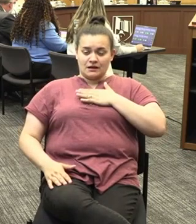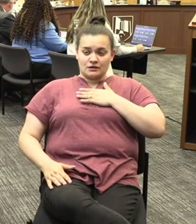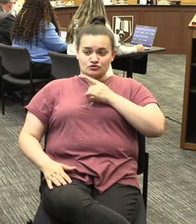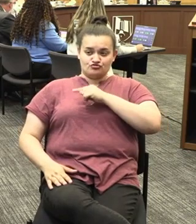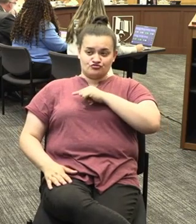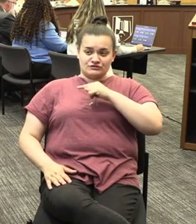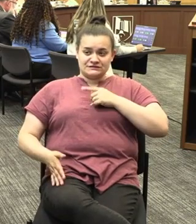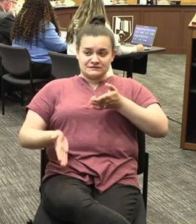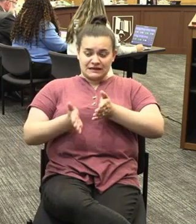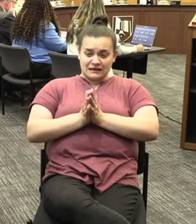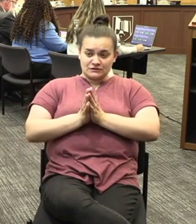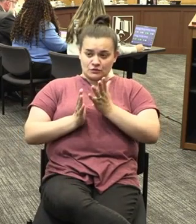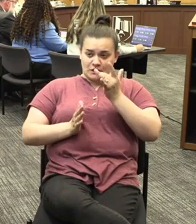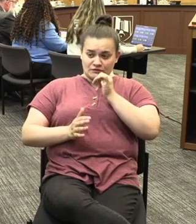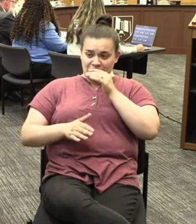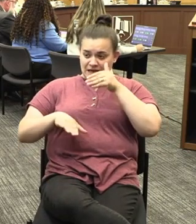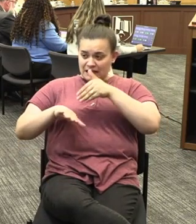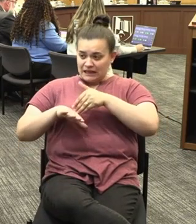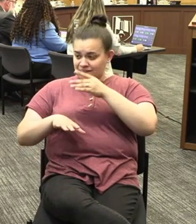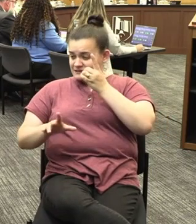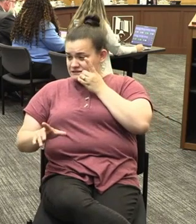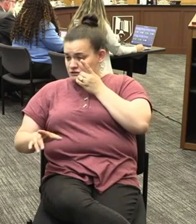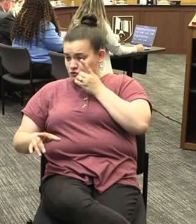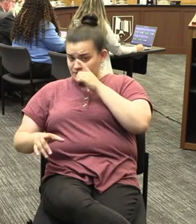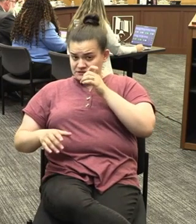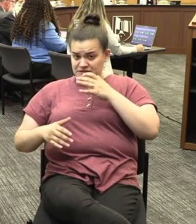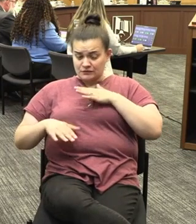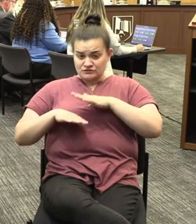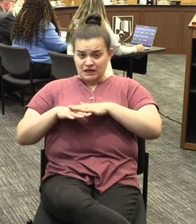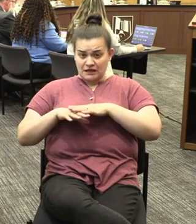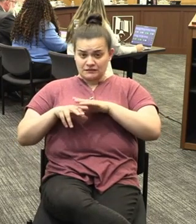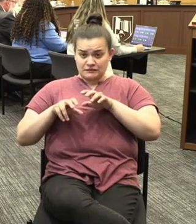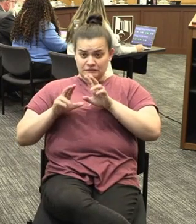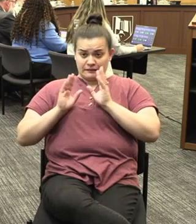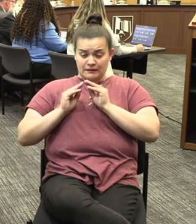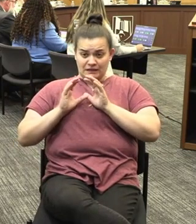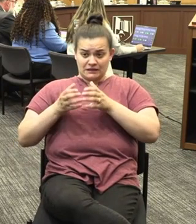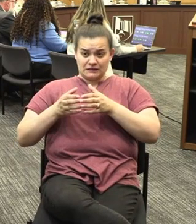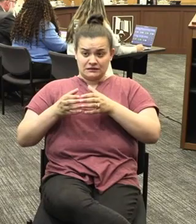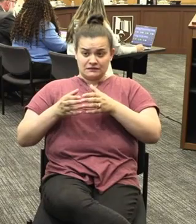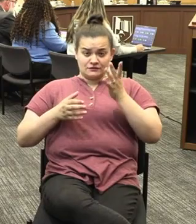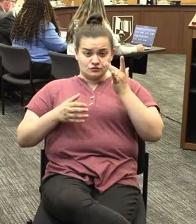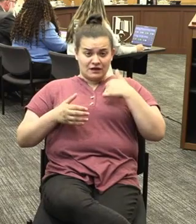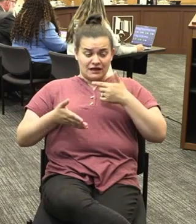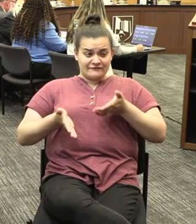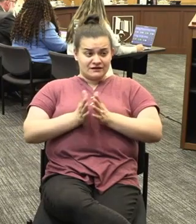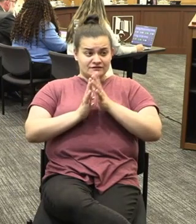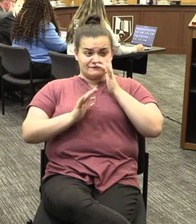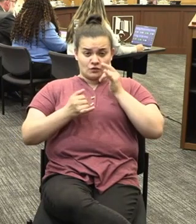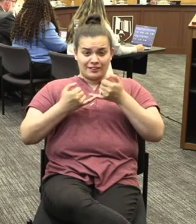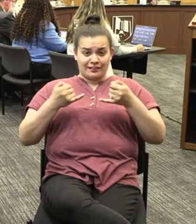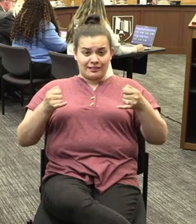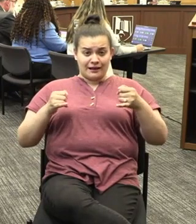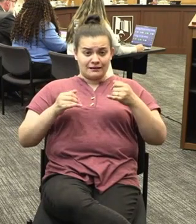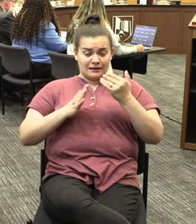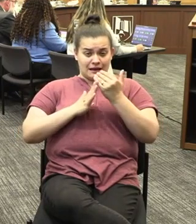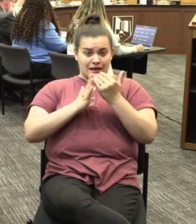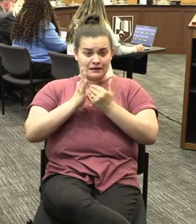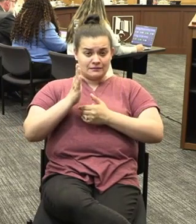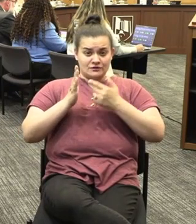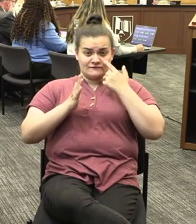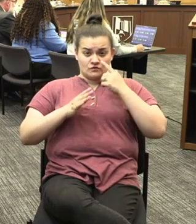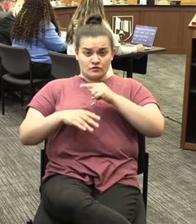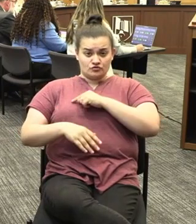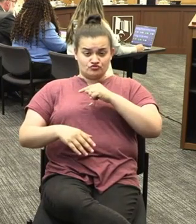trustees ask me why I wasn't at the dinner since I was on the awards committee. That's why I've asked for the line item to be the line item for the